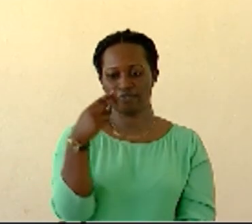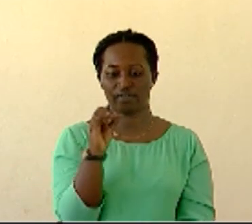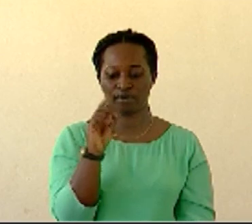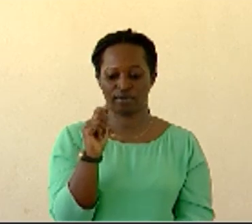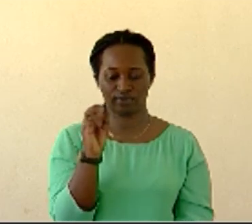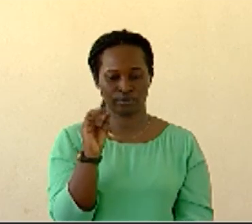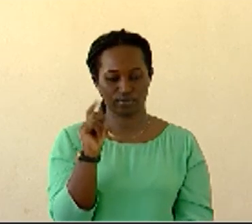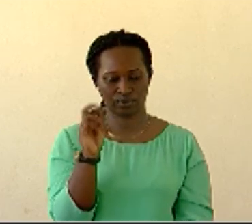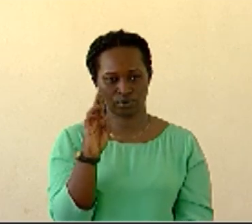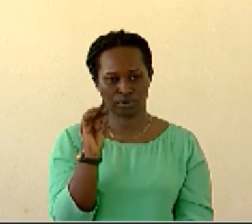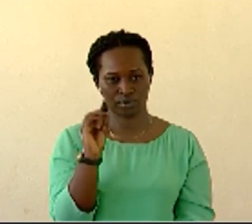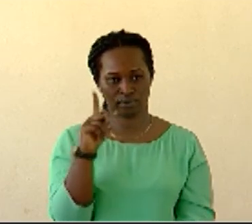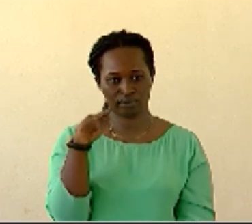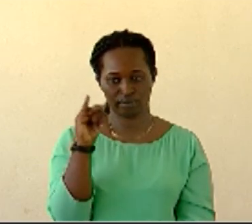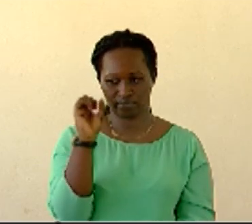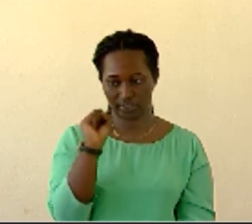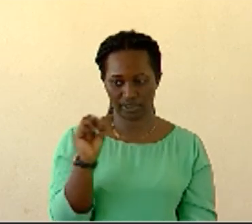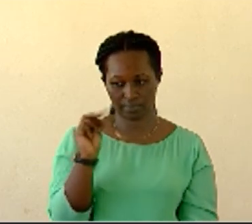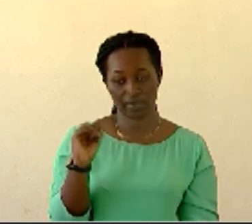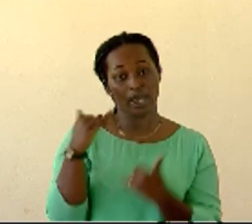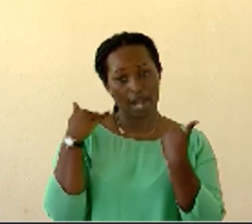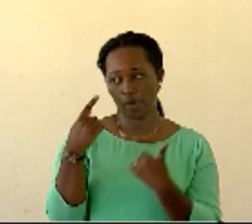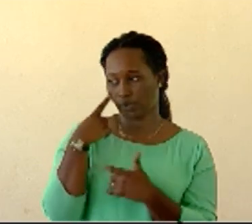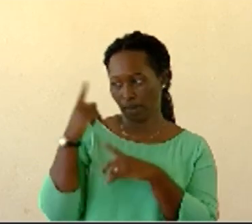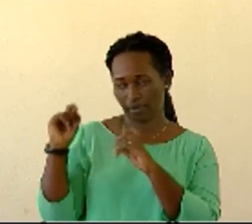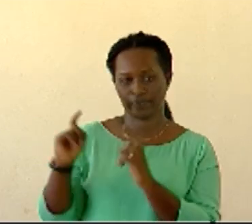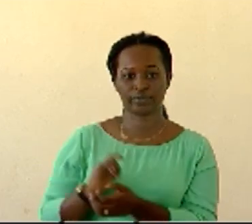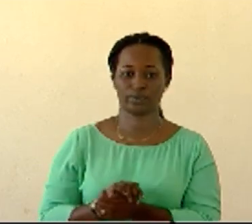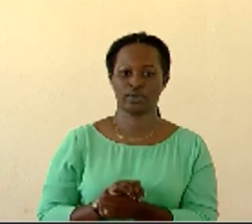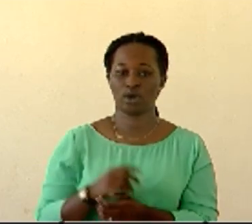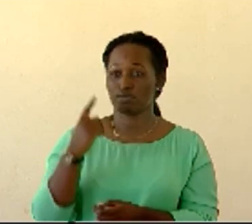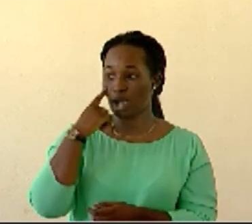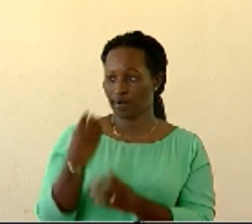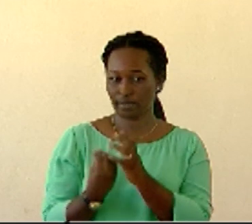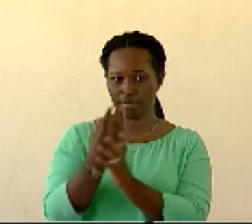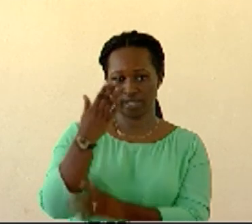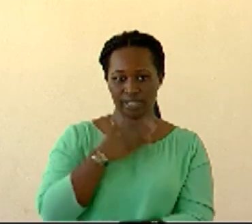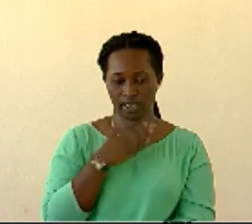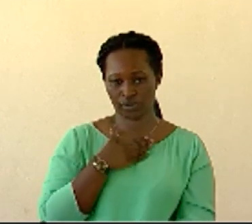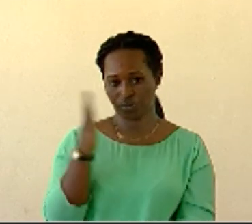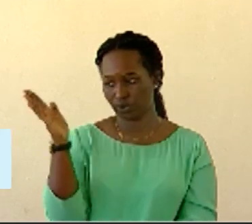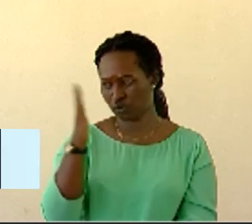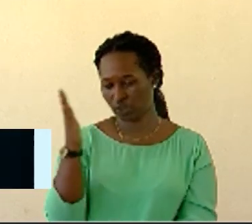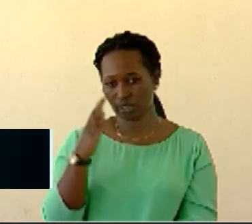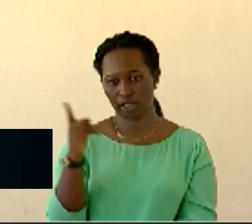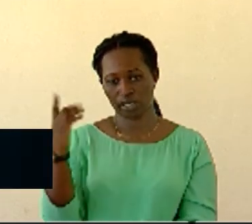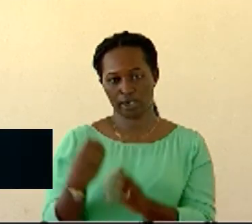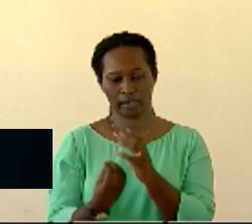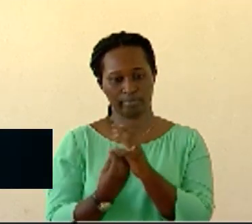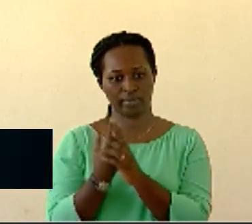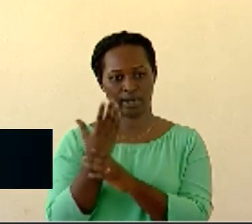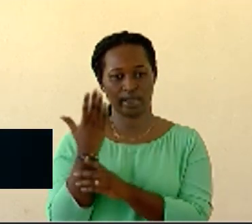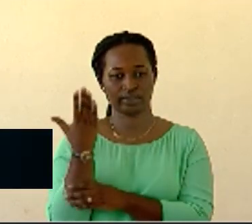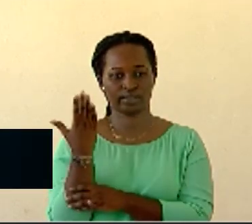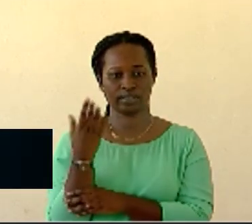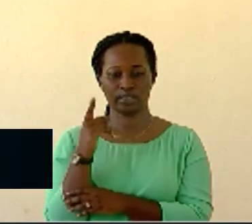see this. You see, this is our plant. This is the plant, and this